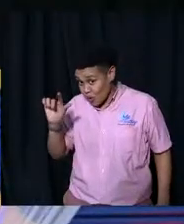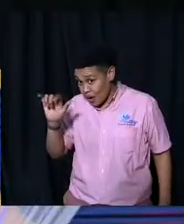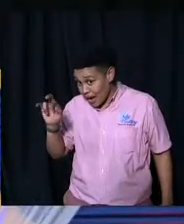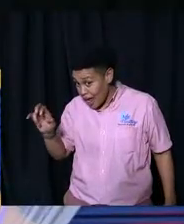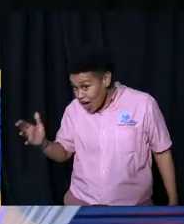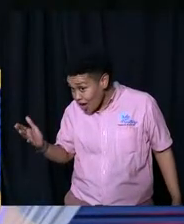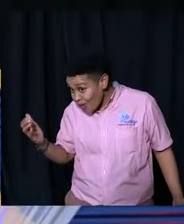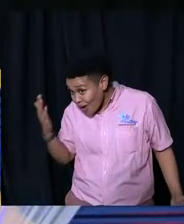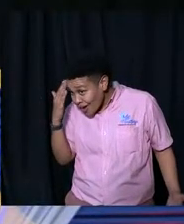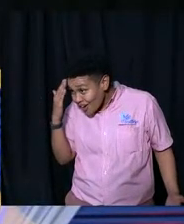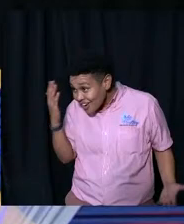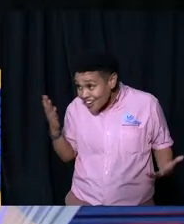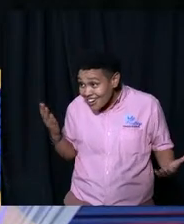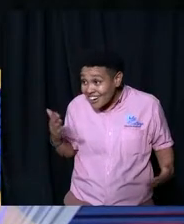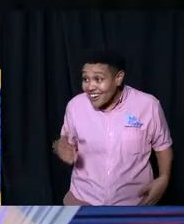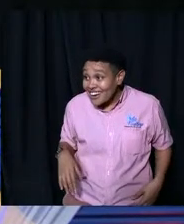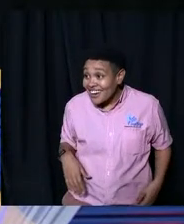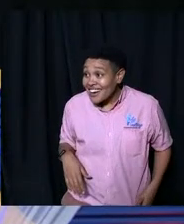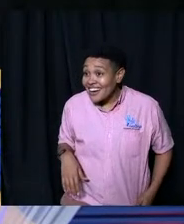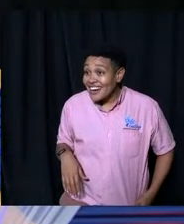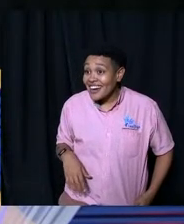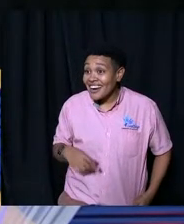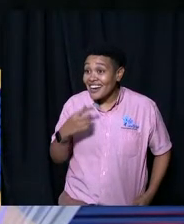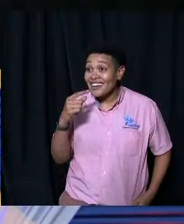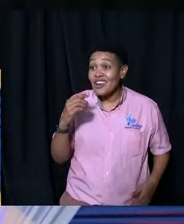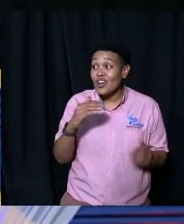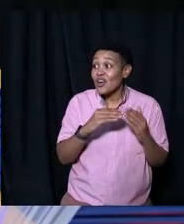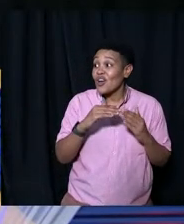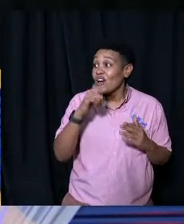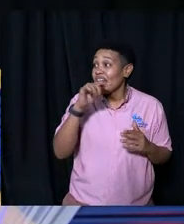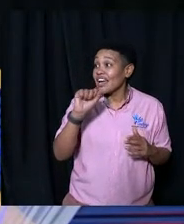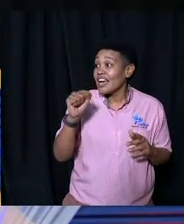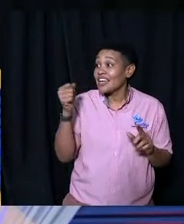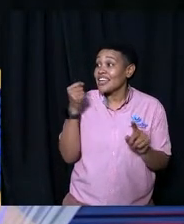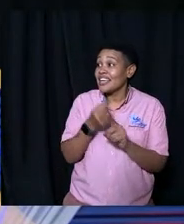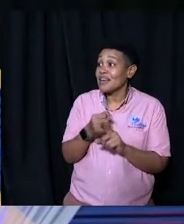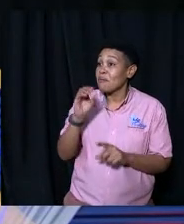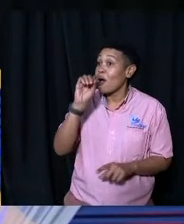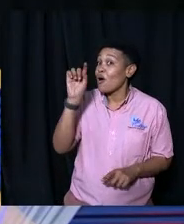that. the greenhouse gases affect that ozone layer? Yes.